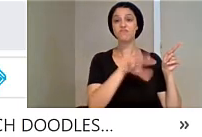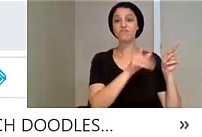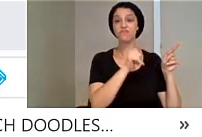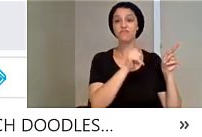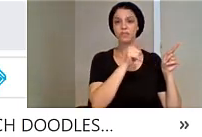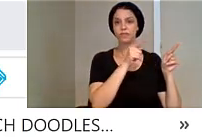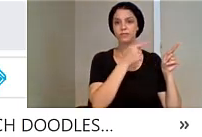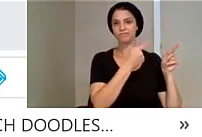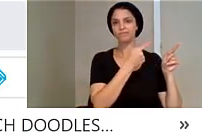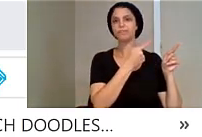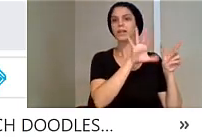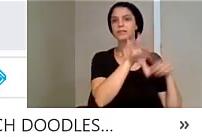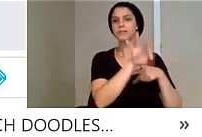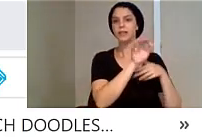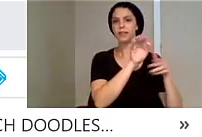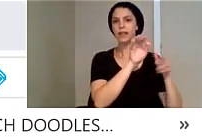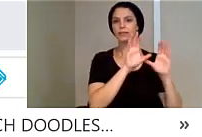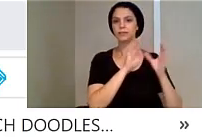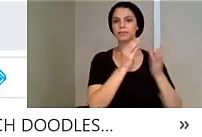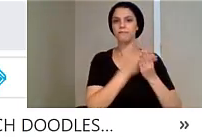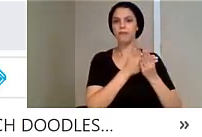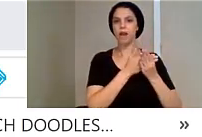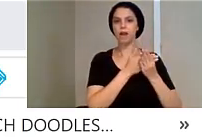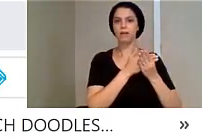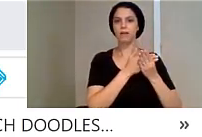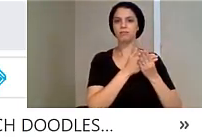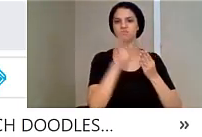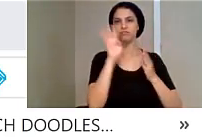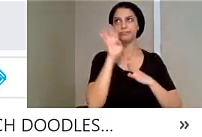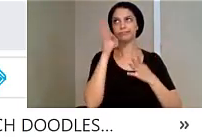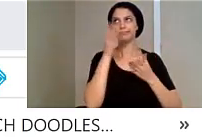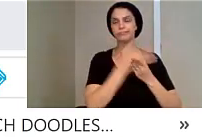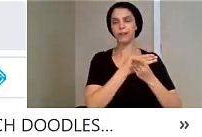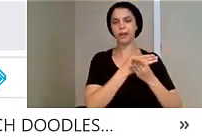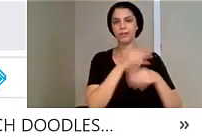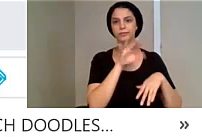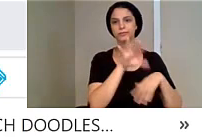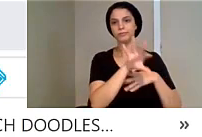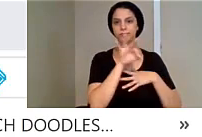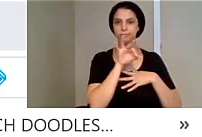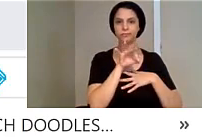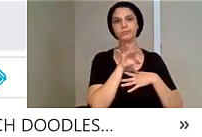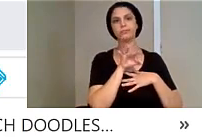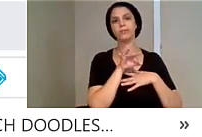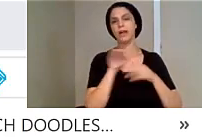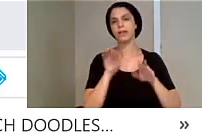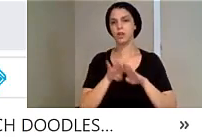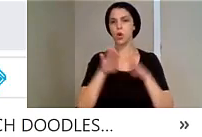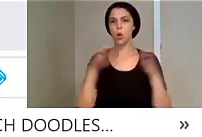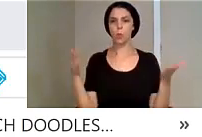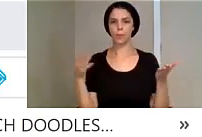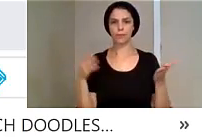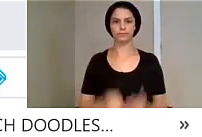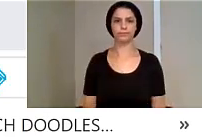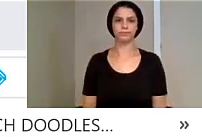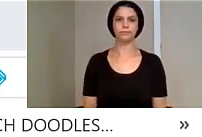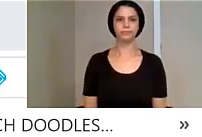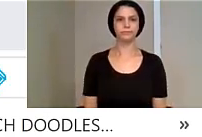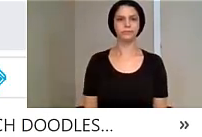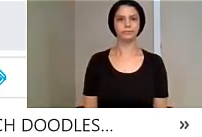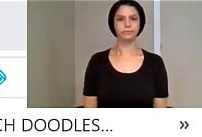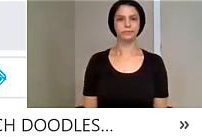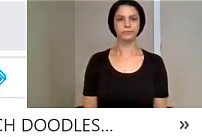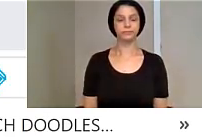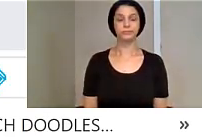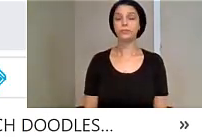folders to select that file. I'll just pretend this is one of them that I want, and then I would be clicking on Open, okay?